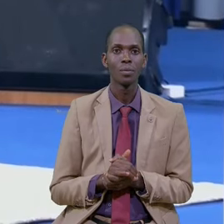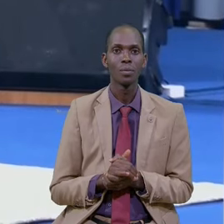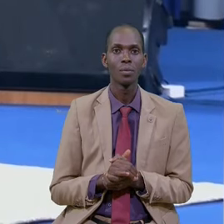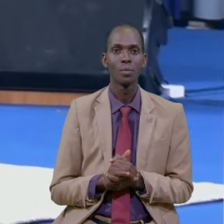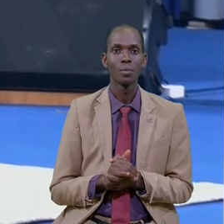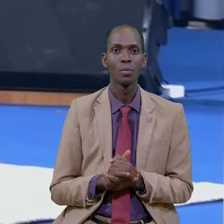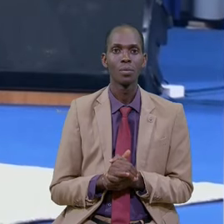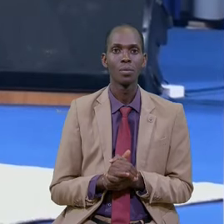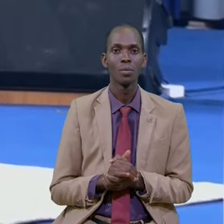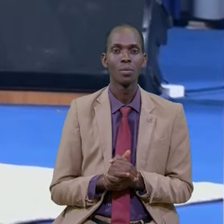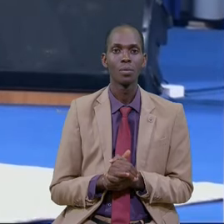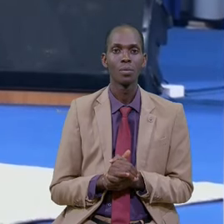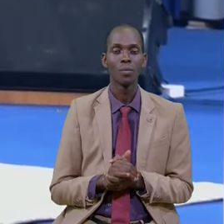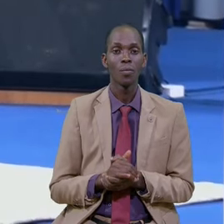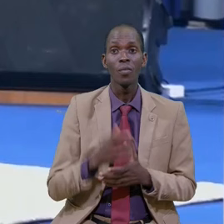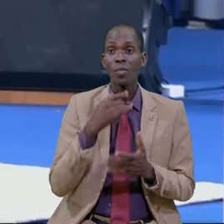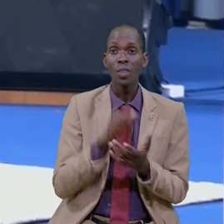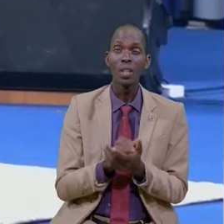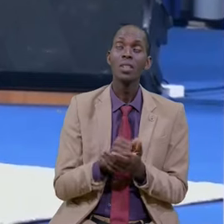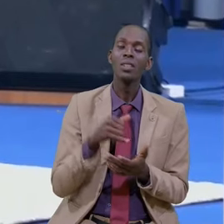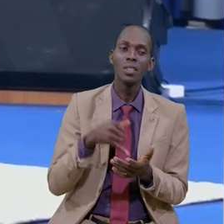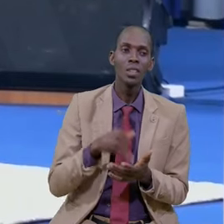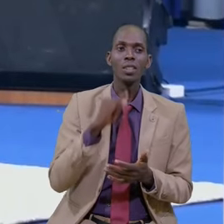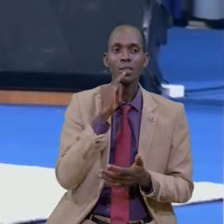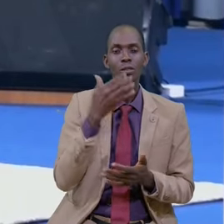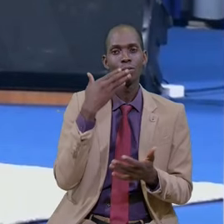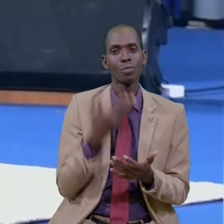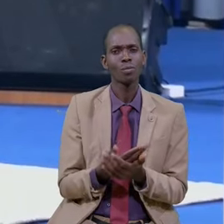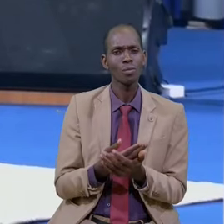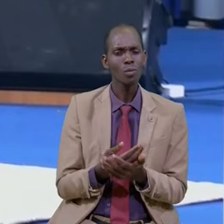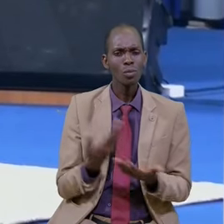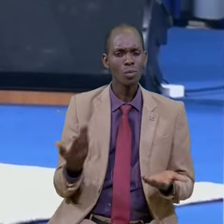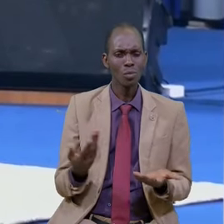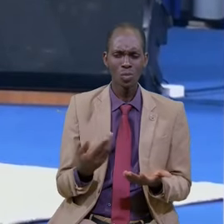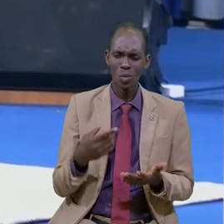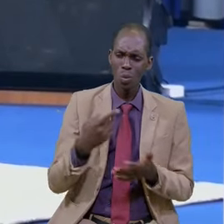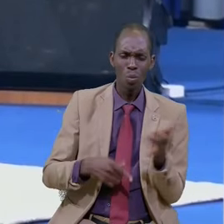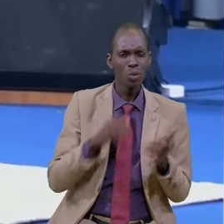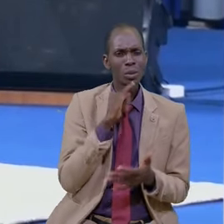savior he said this is good what he talking about this is